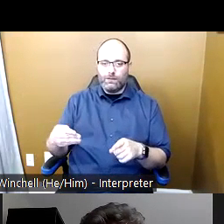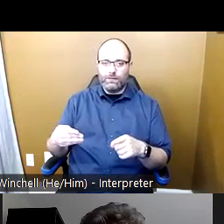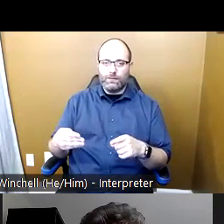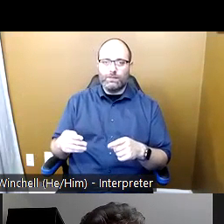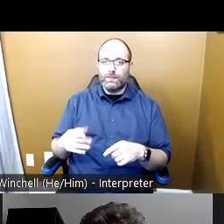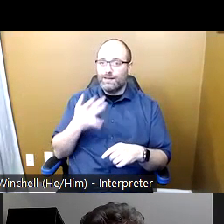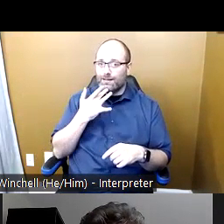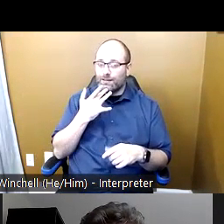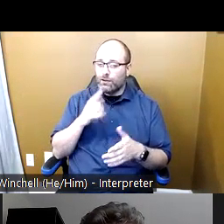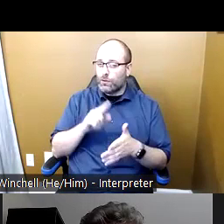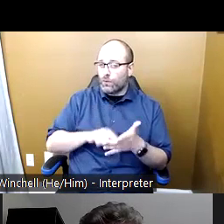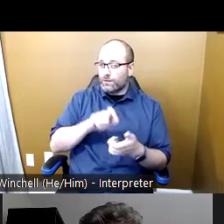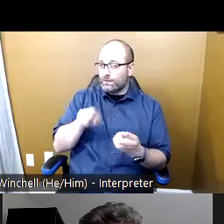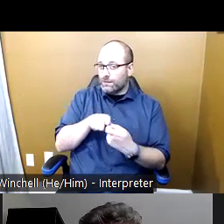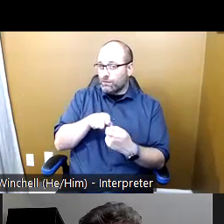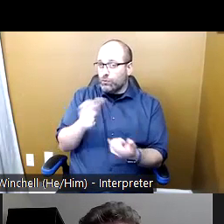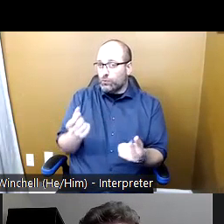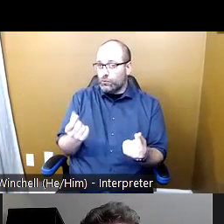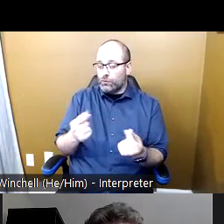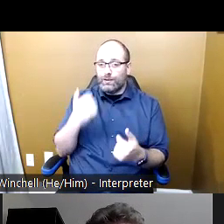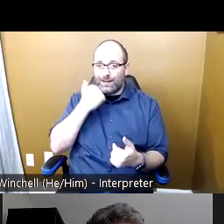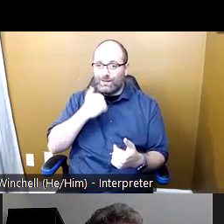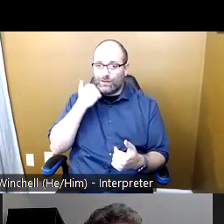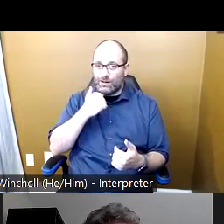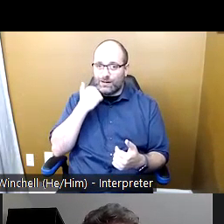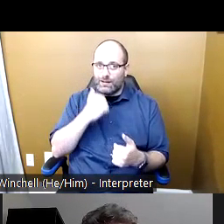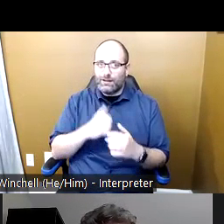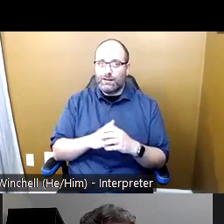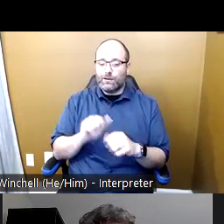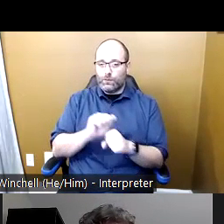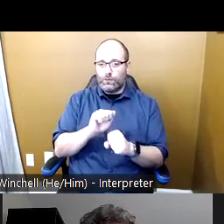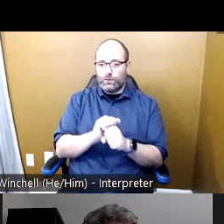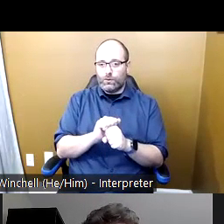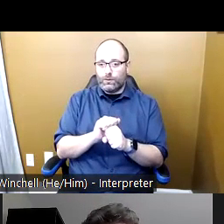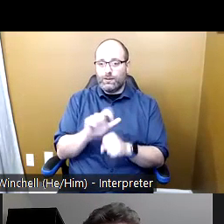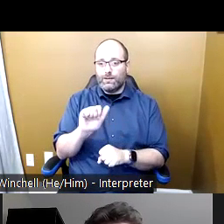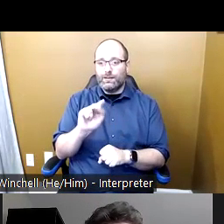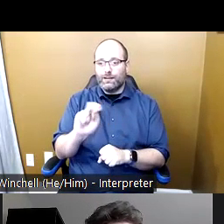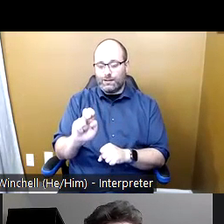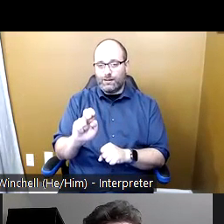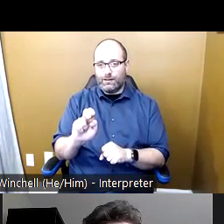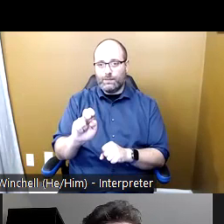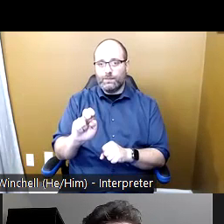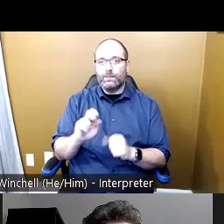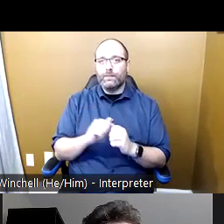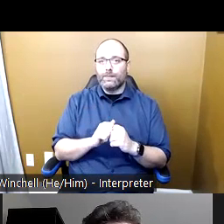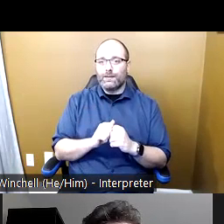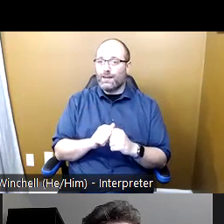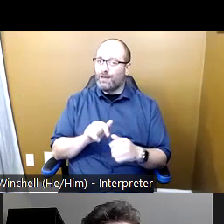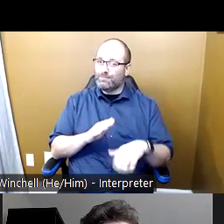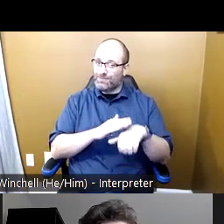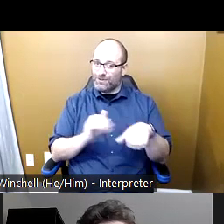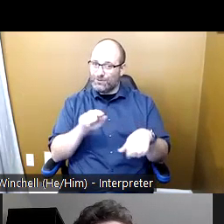it is that you do in everyday work. So Layne, if you don't mind, I'll call on you